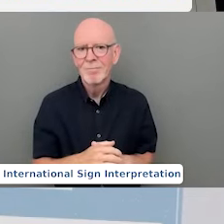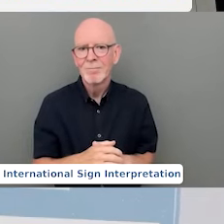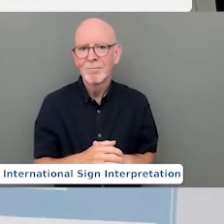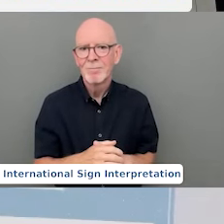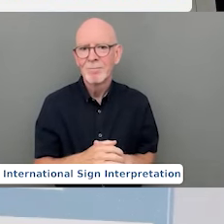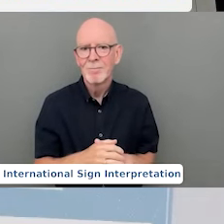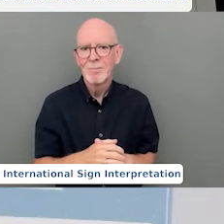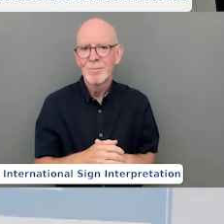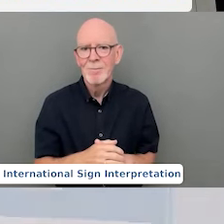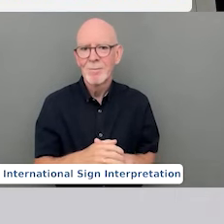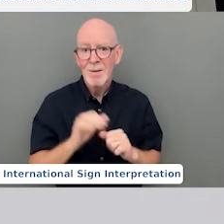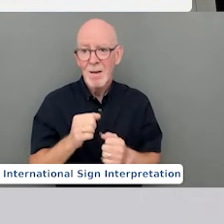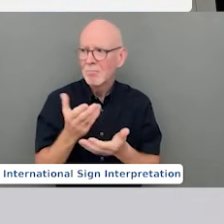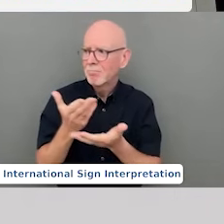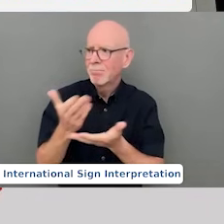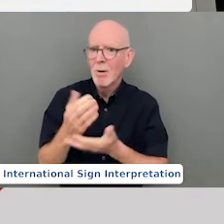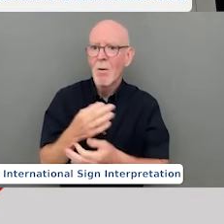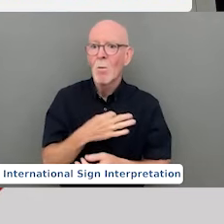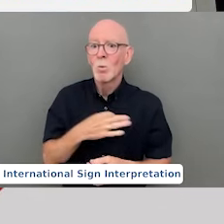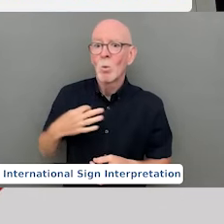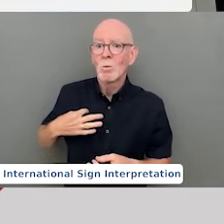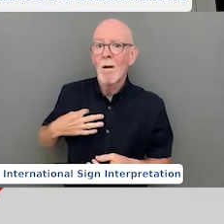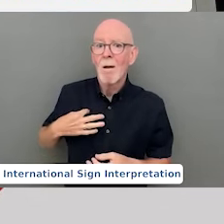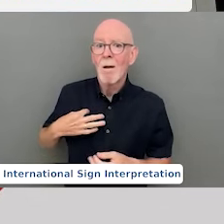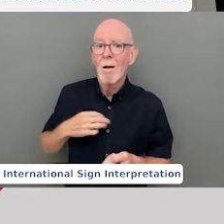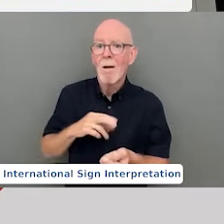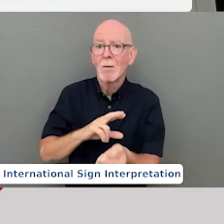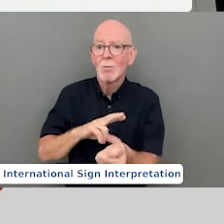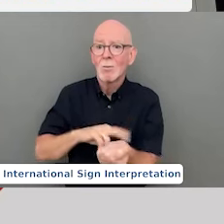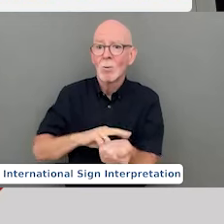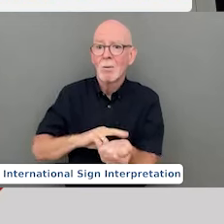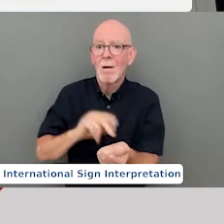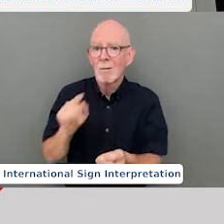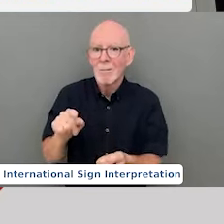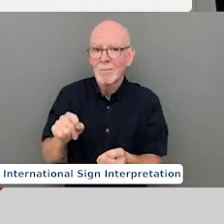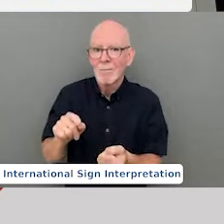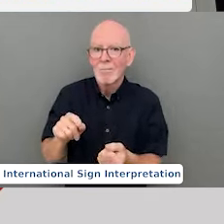medical services, of course, rehabilitation, they can be